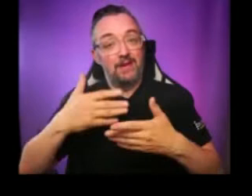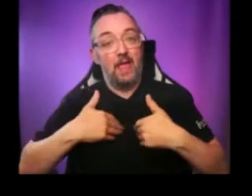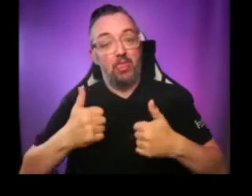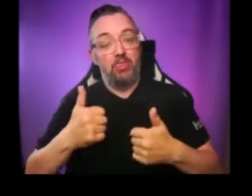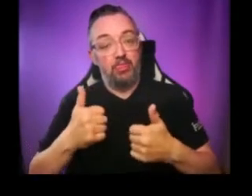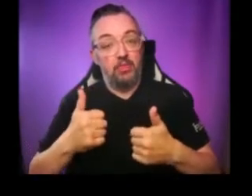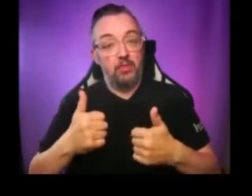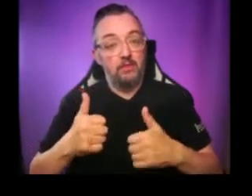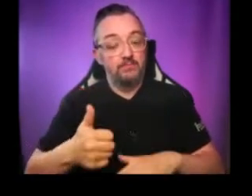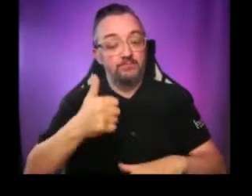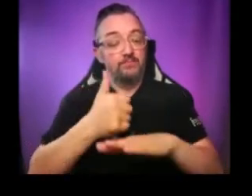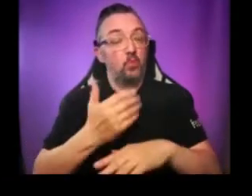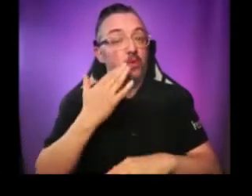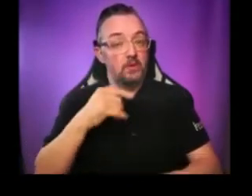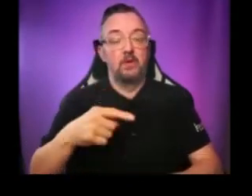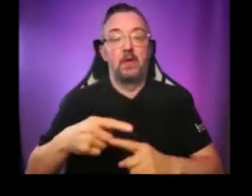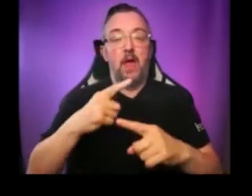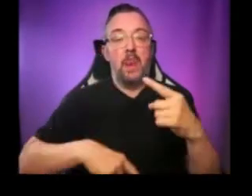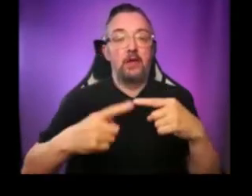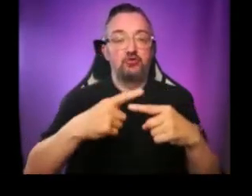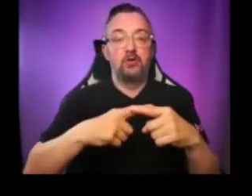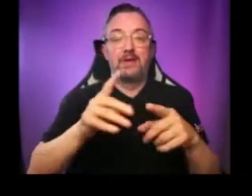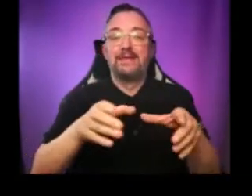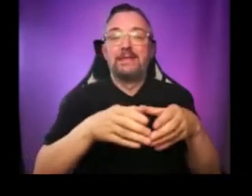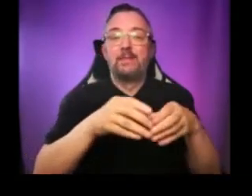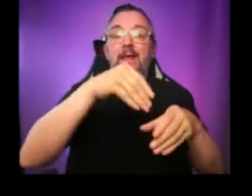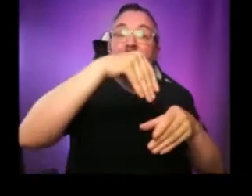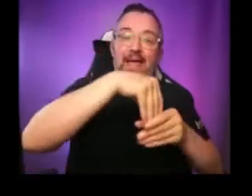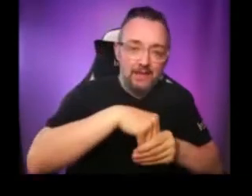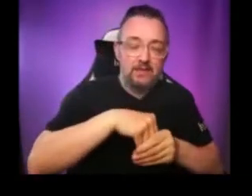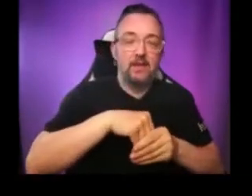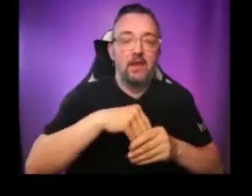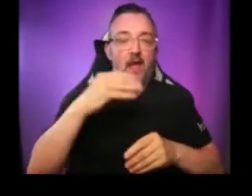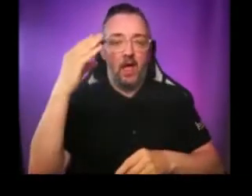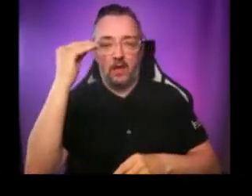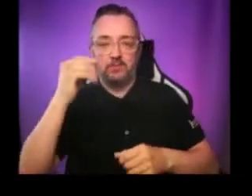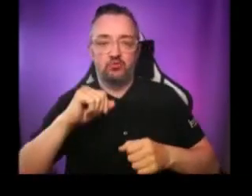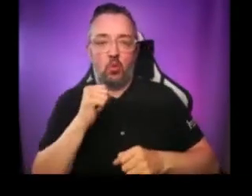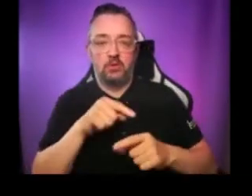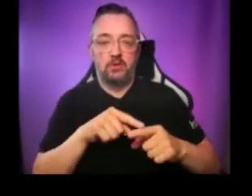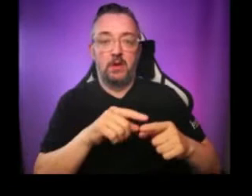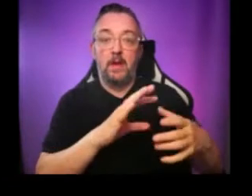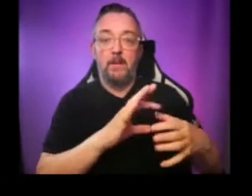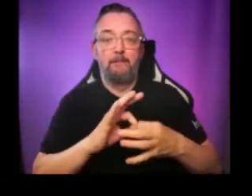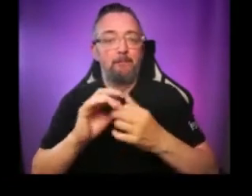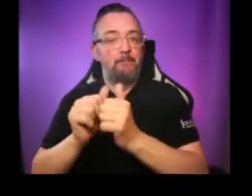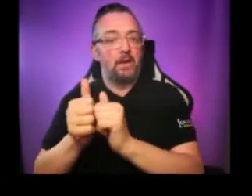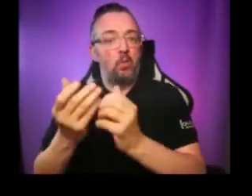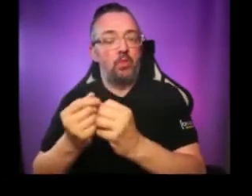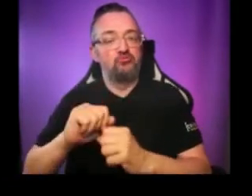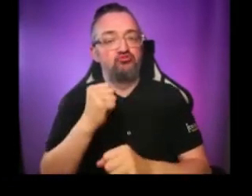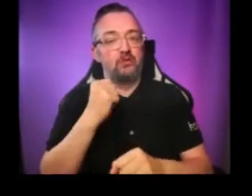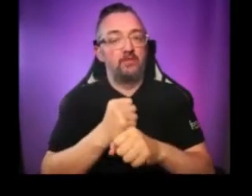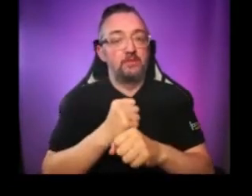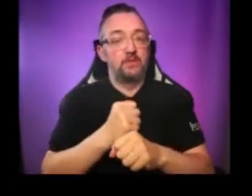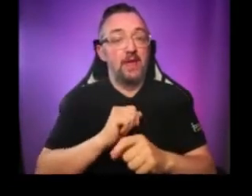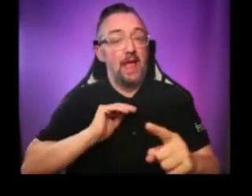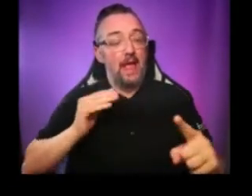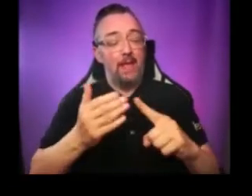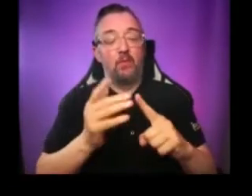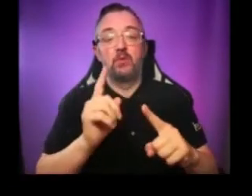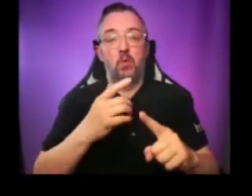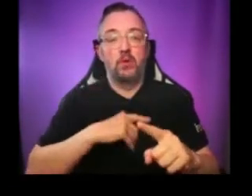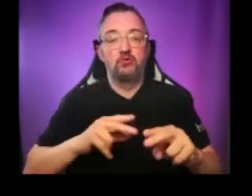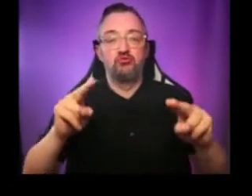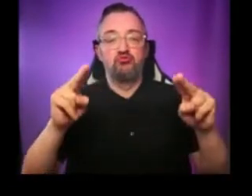year as a team within Alzheimer Scotland, as Henry said, in partnership with the Scottish Government. And our mission is to reduce the incidence